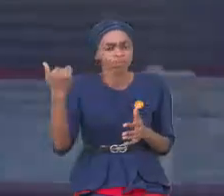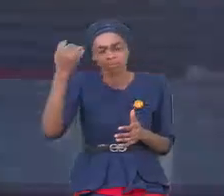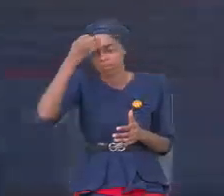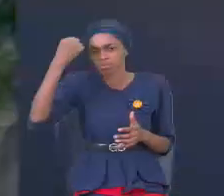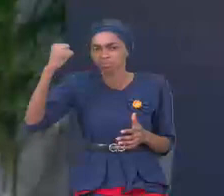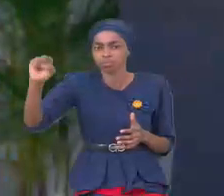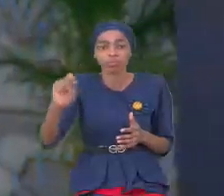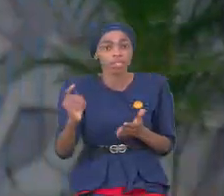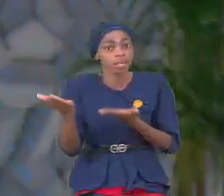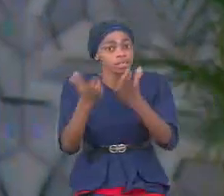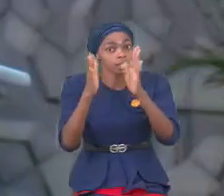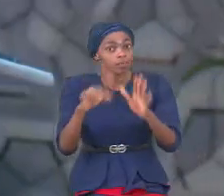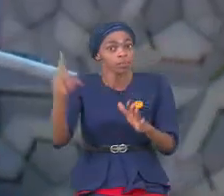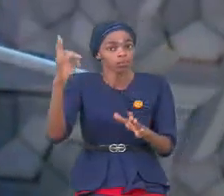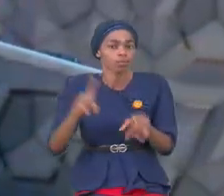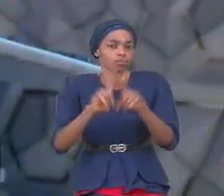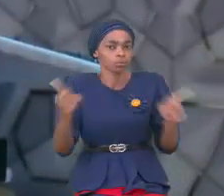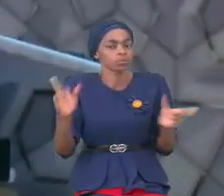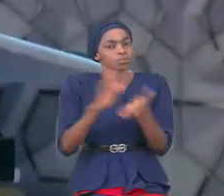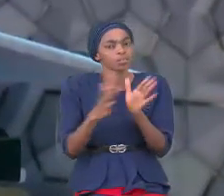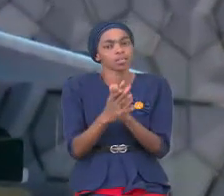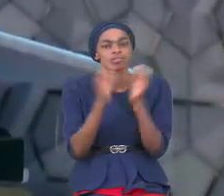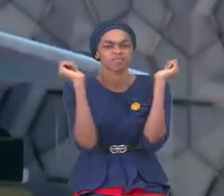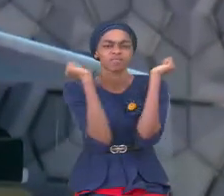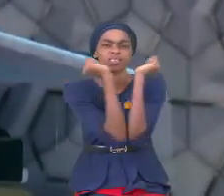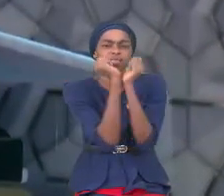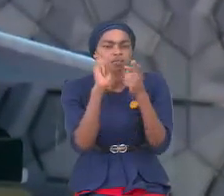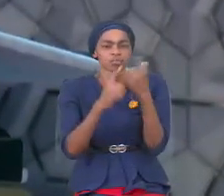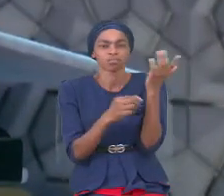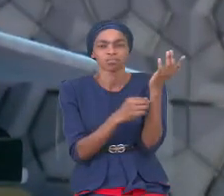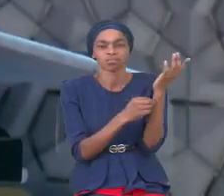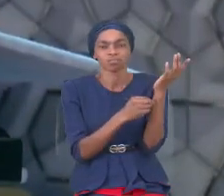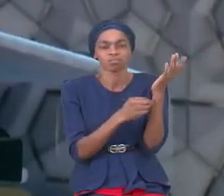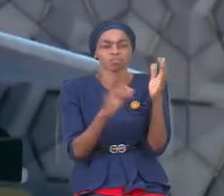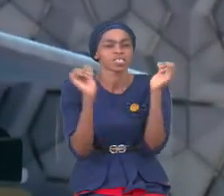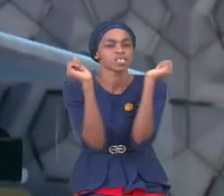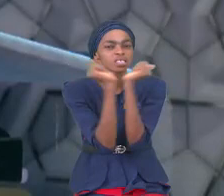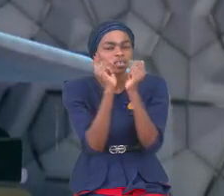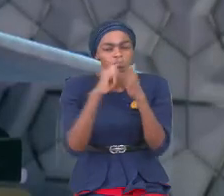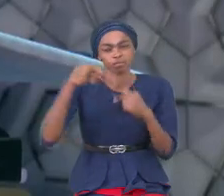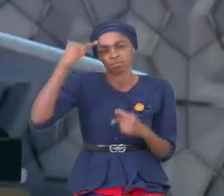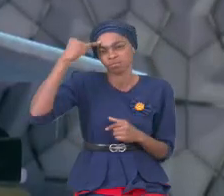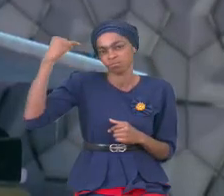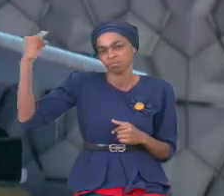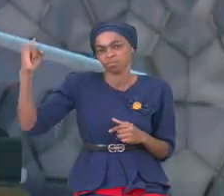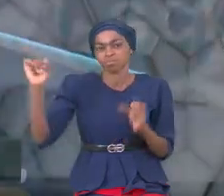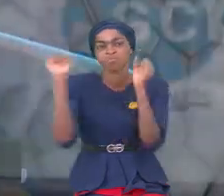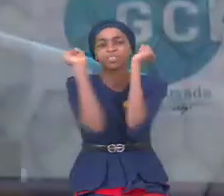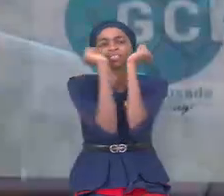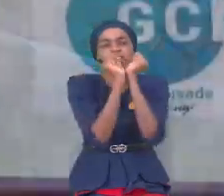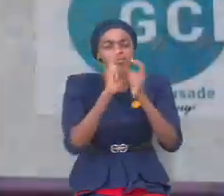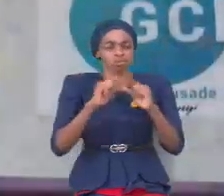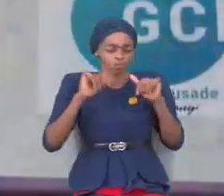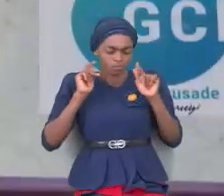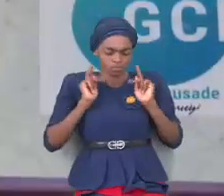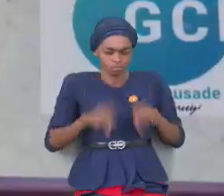he became a slave to the flesh, a slave to his idea, a slave to personal